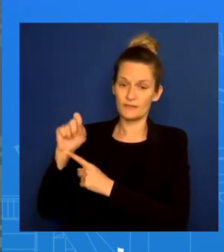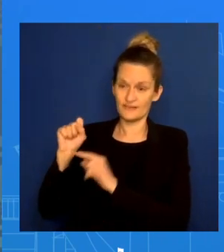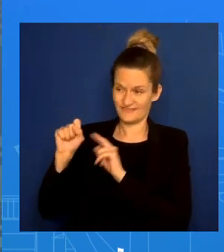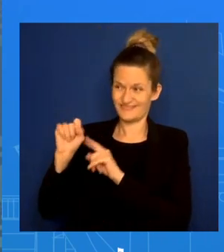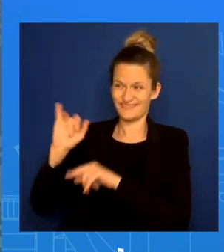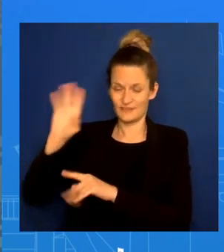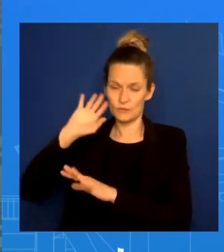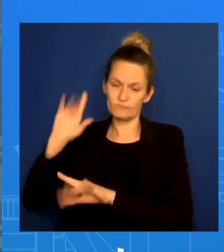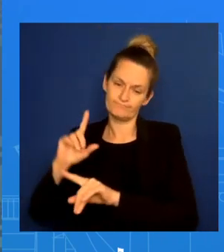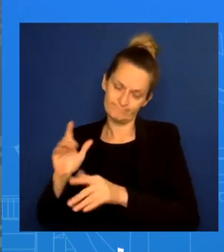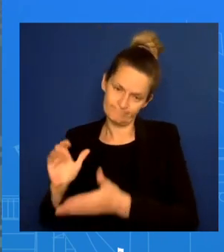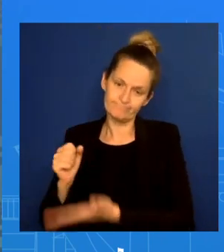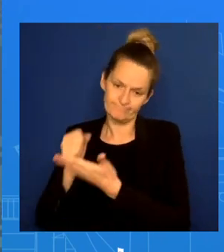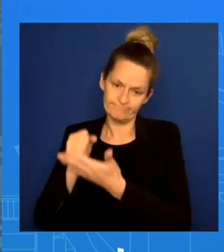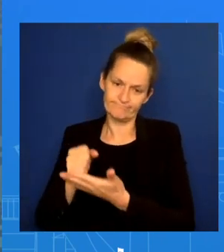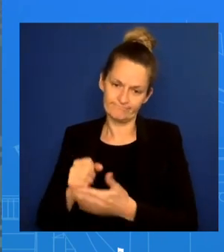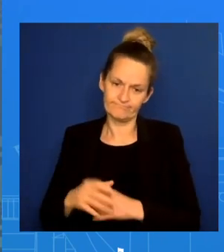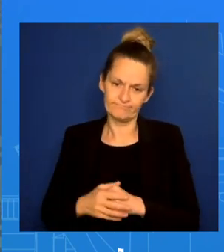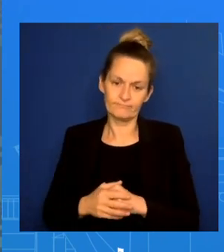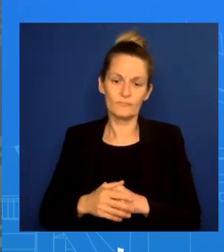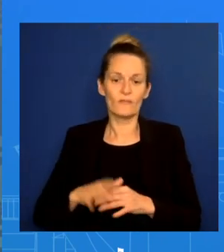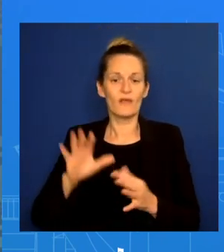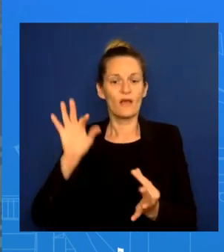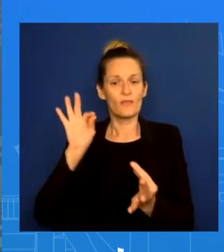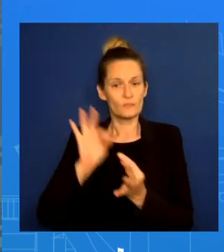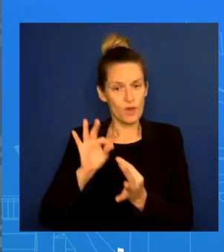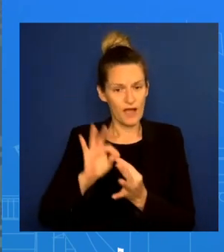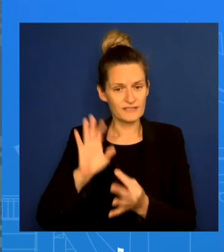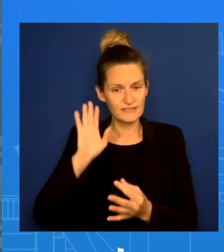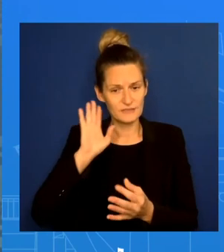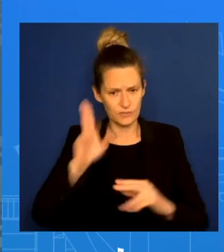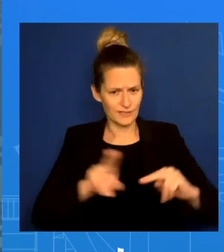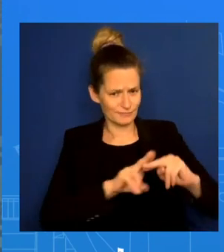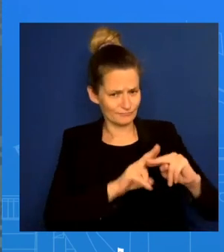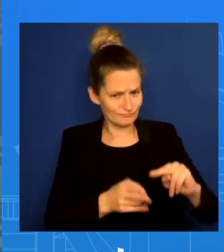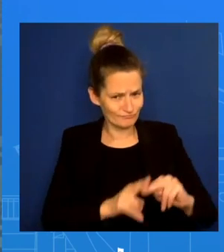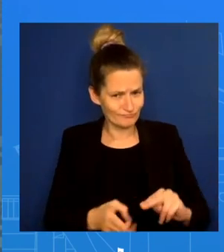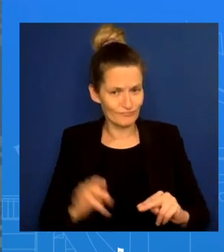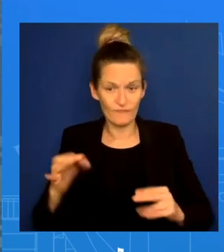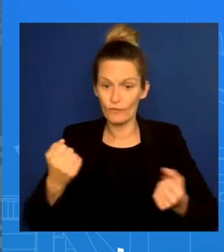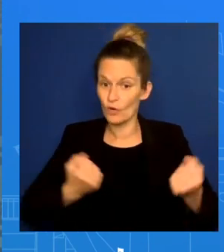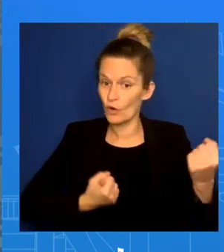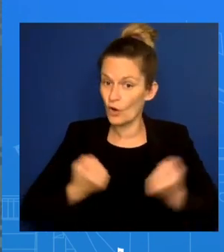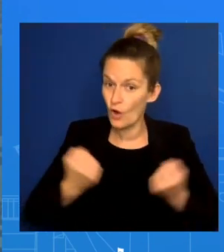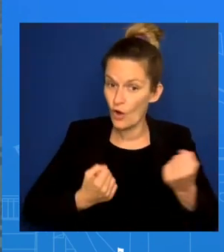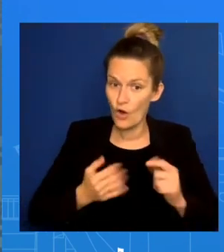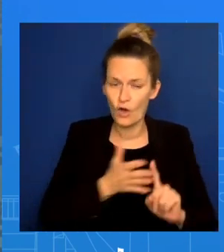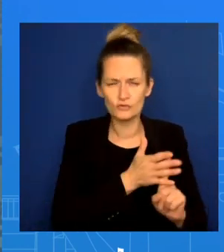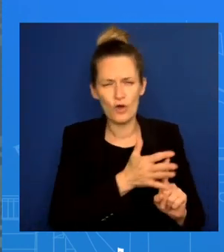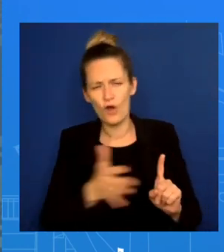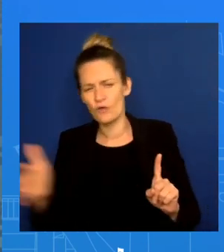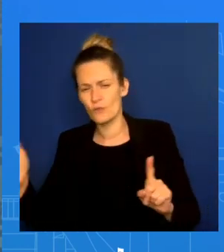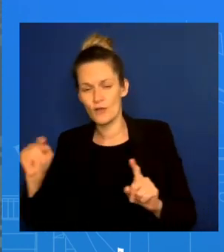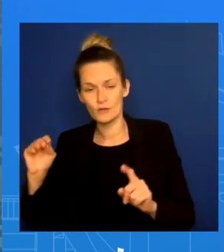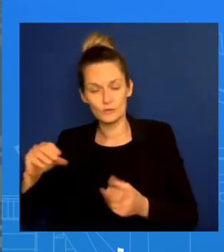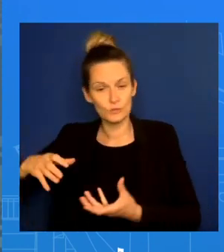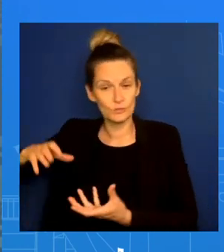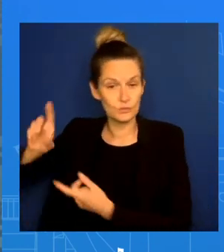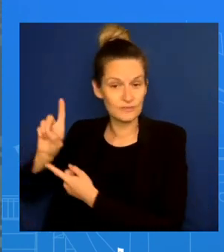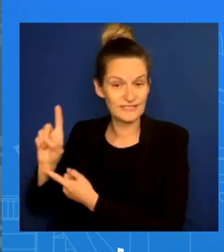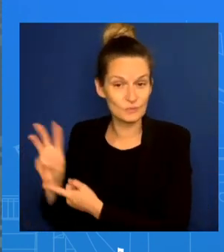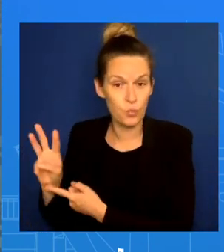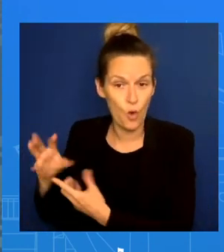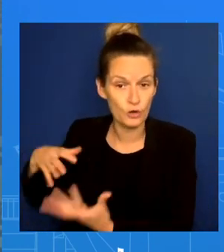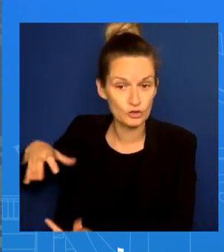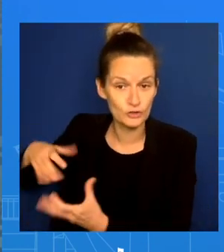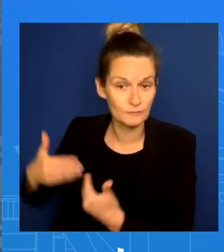prices on everything from cars to dishwashers. It will strengthen our supply chains and national security because we will be